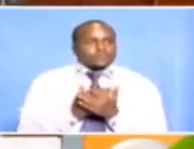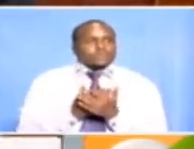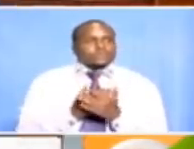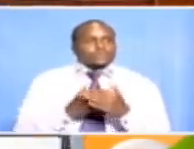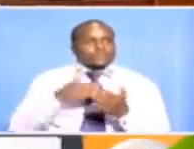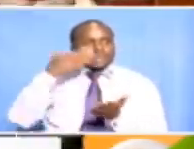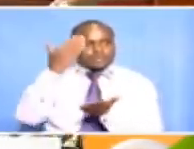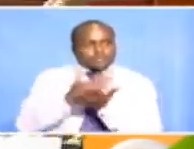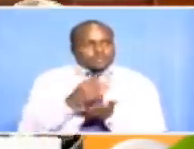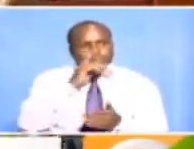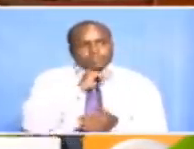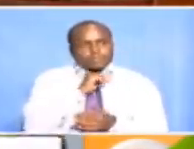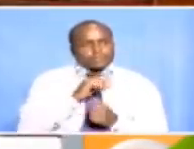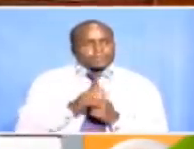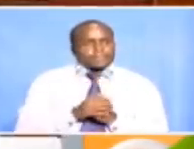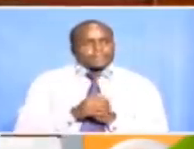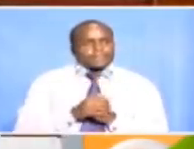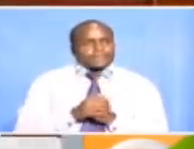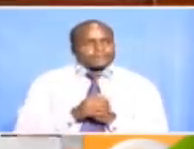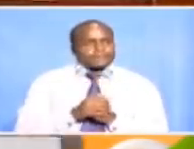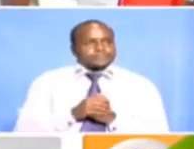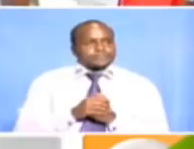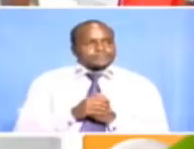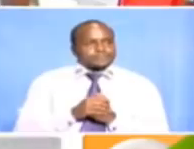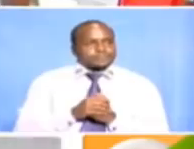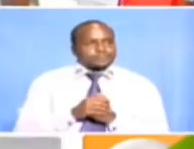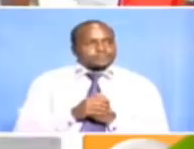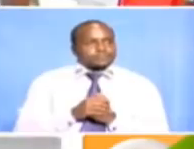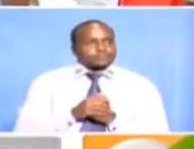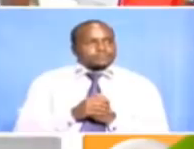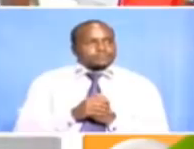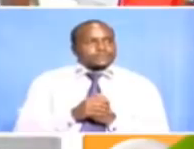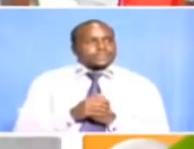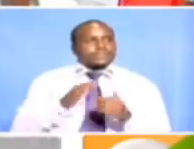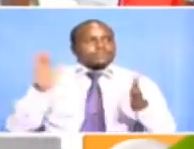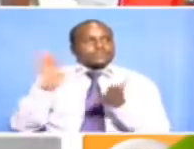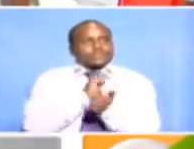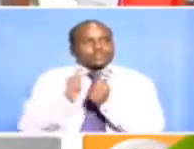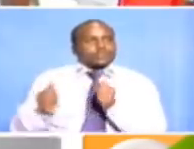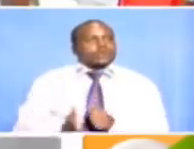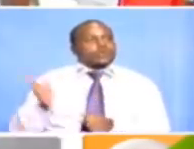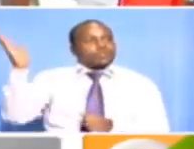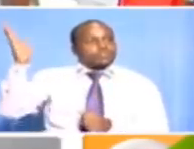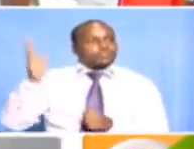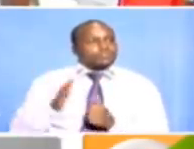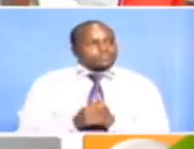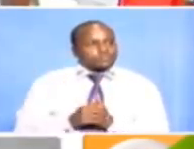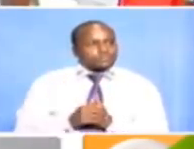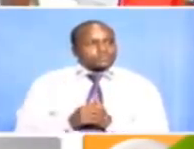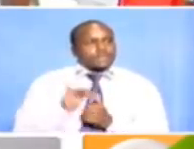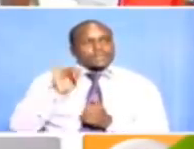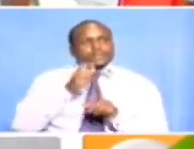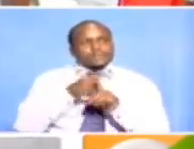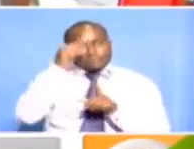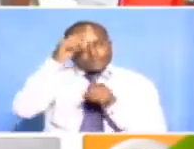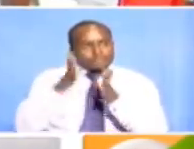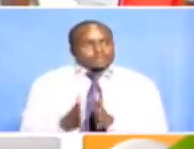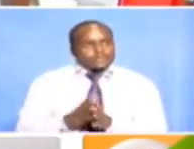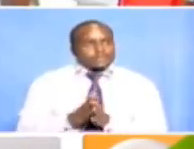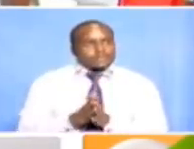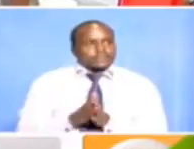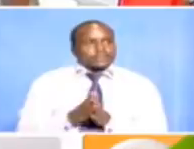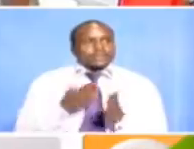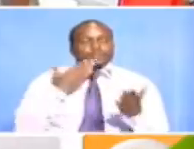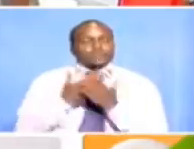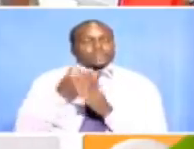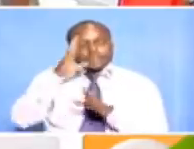nimesimamisha. What if they're on repair? Mutu atagusa kijiji, ataenda nyumbani. That is from the governor. And I want to thank the